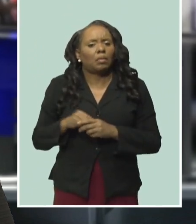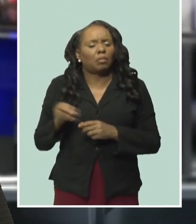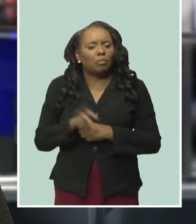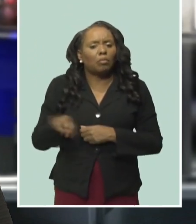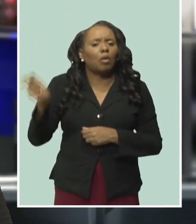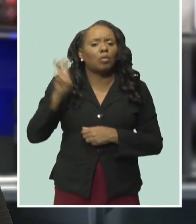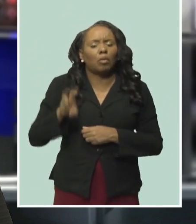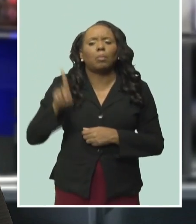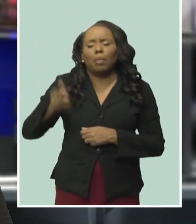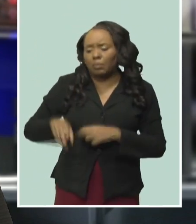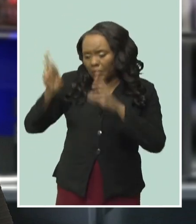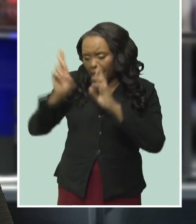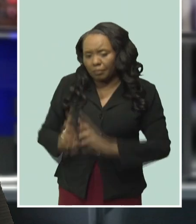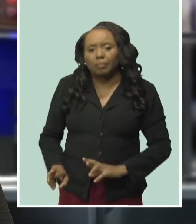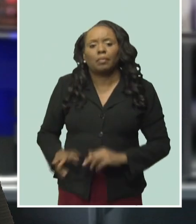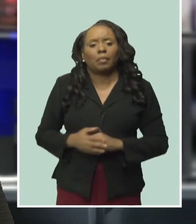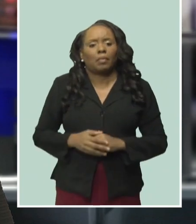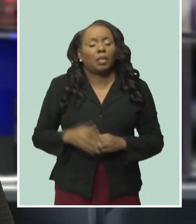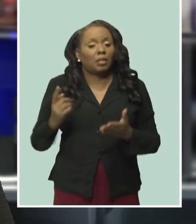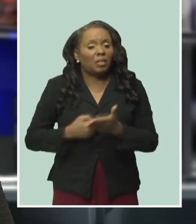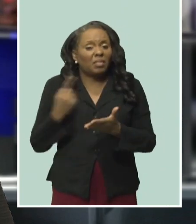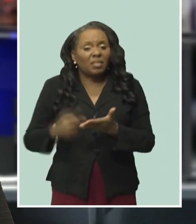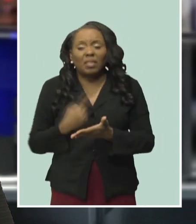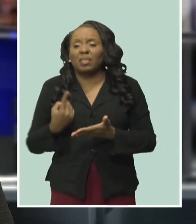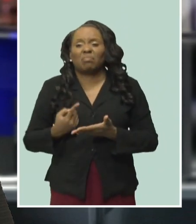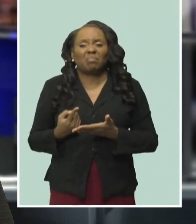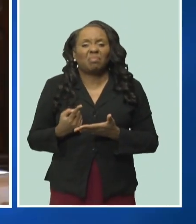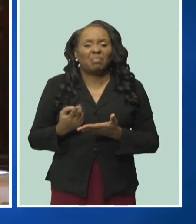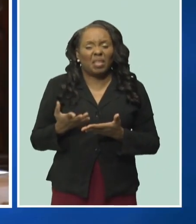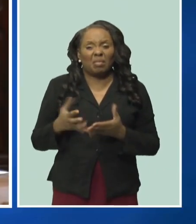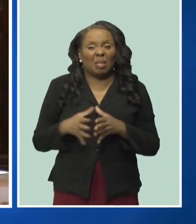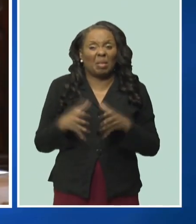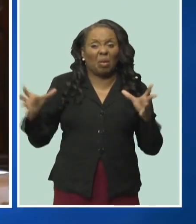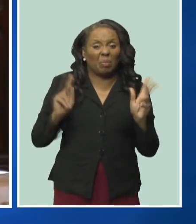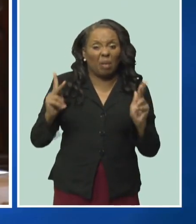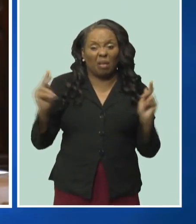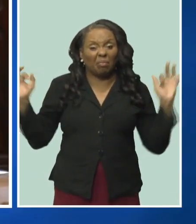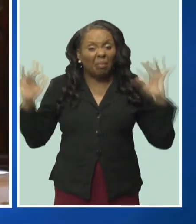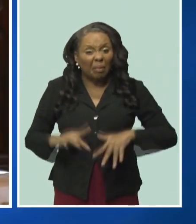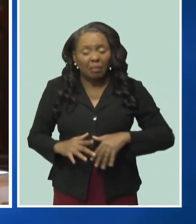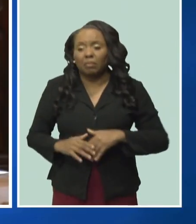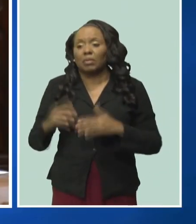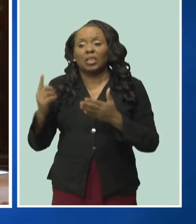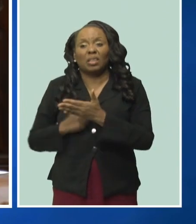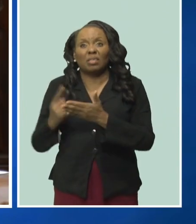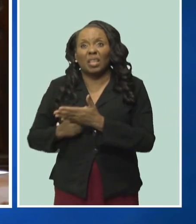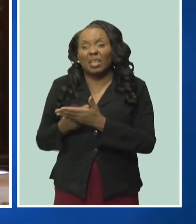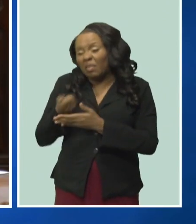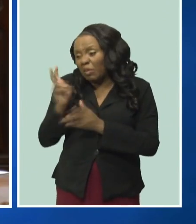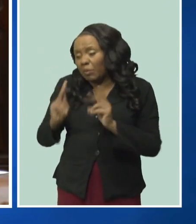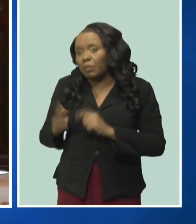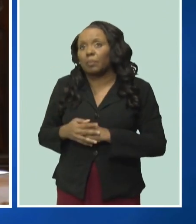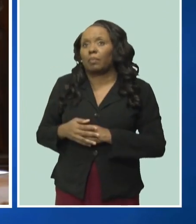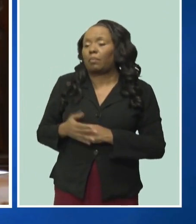unnoticed, especially given the seasonal nature of their jobs. The maids, the waiters,